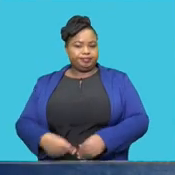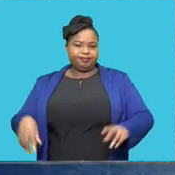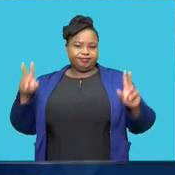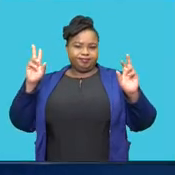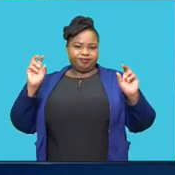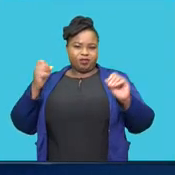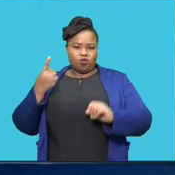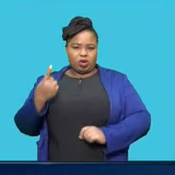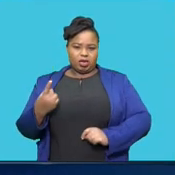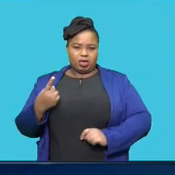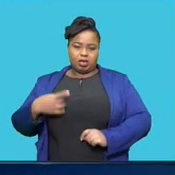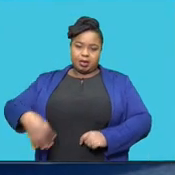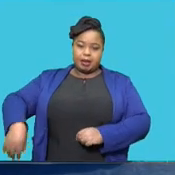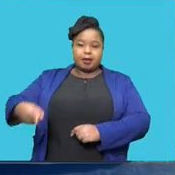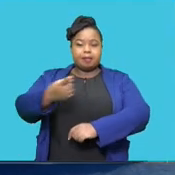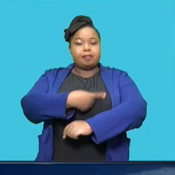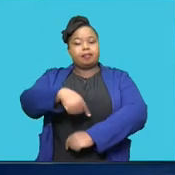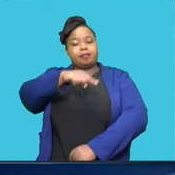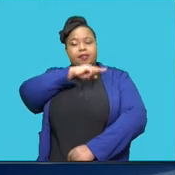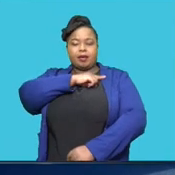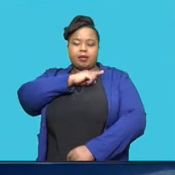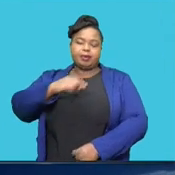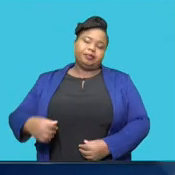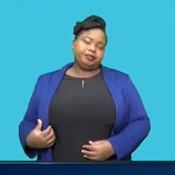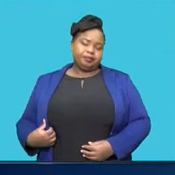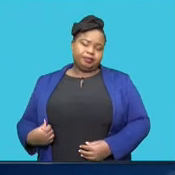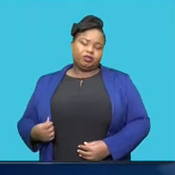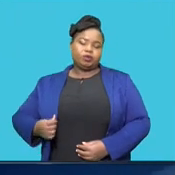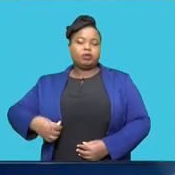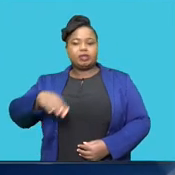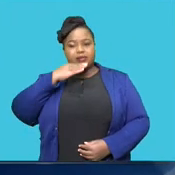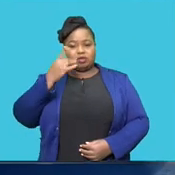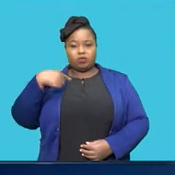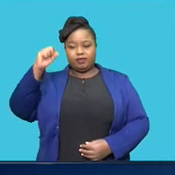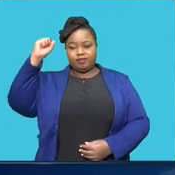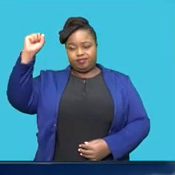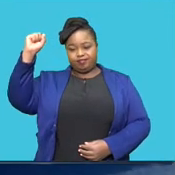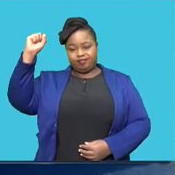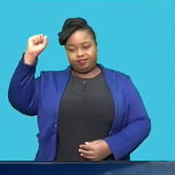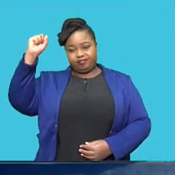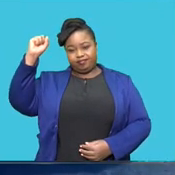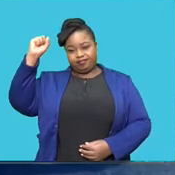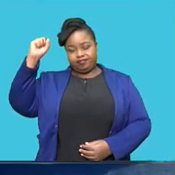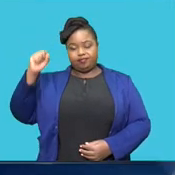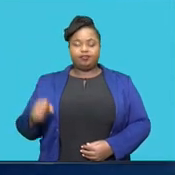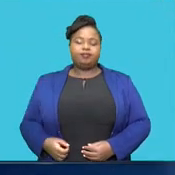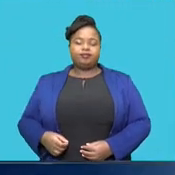was one. It was power. It means we were raising our fists to